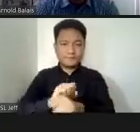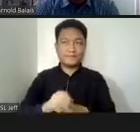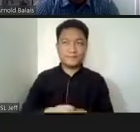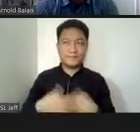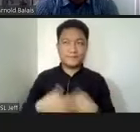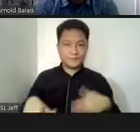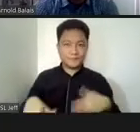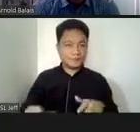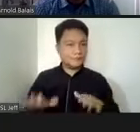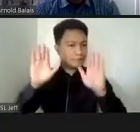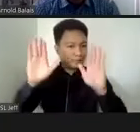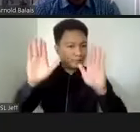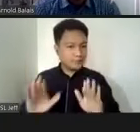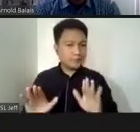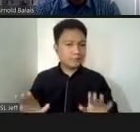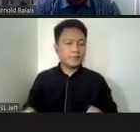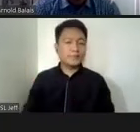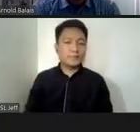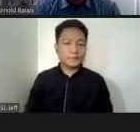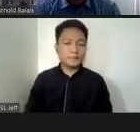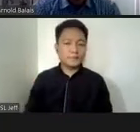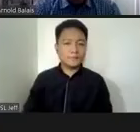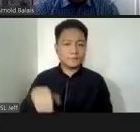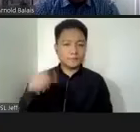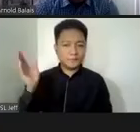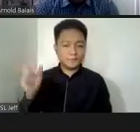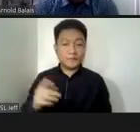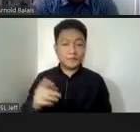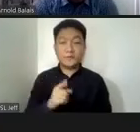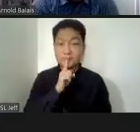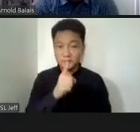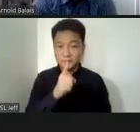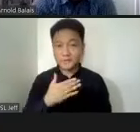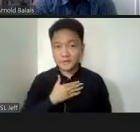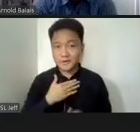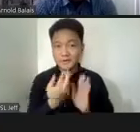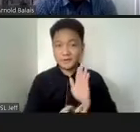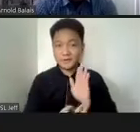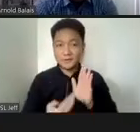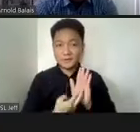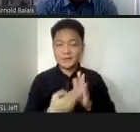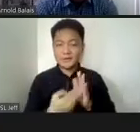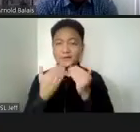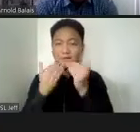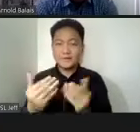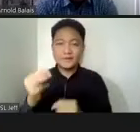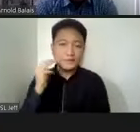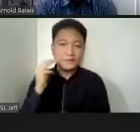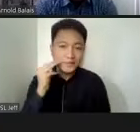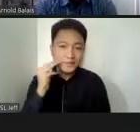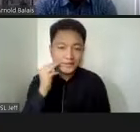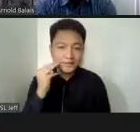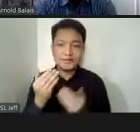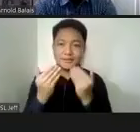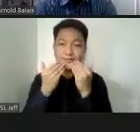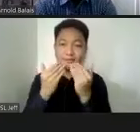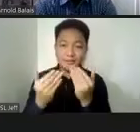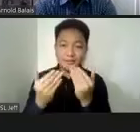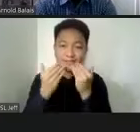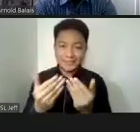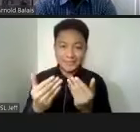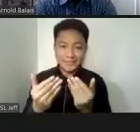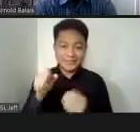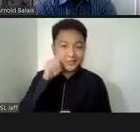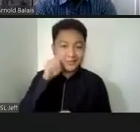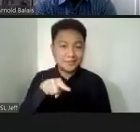Mikey. Salamat, Ate Mikey. Ate daw. No, but it's these are really friends,